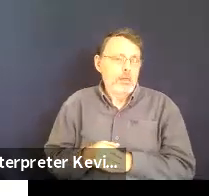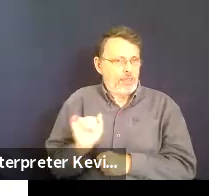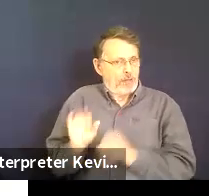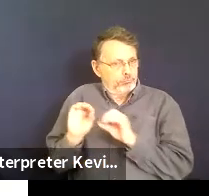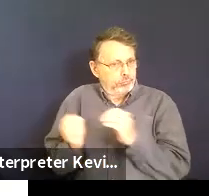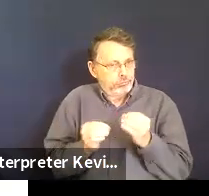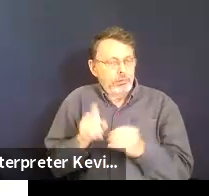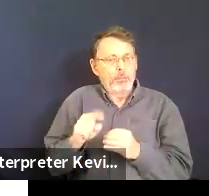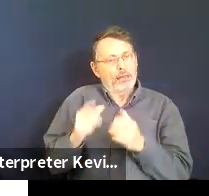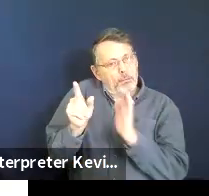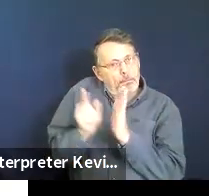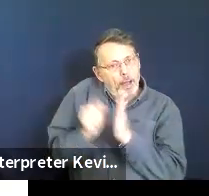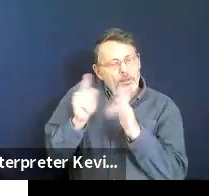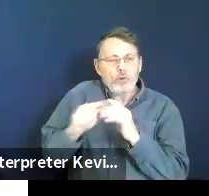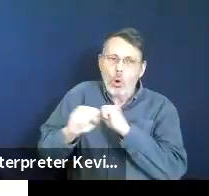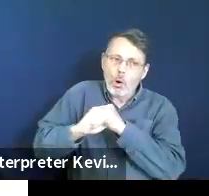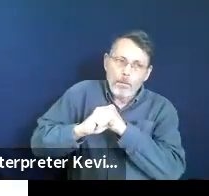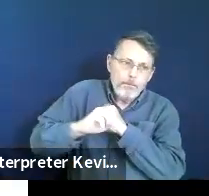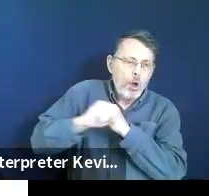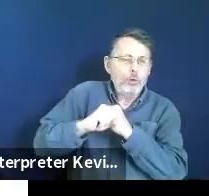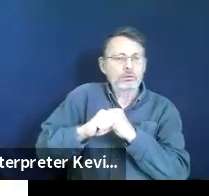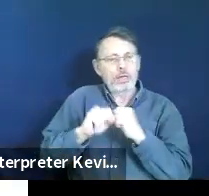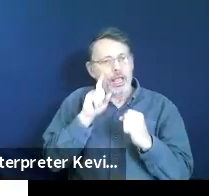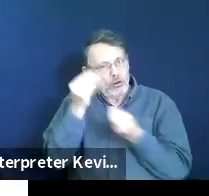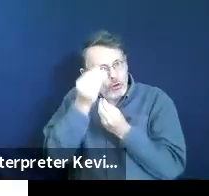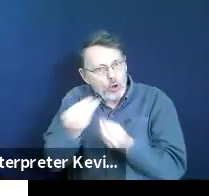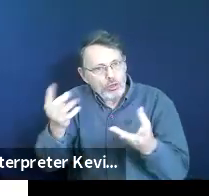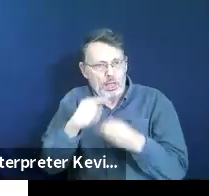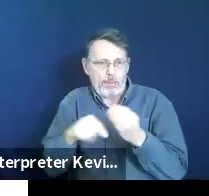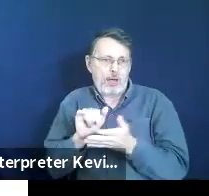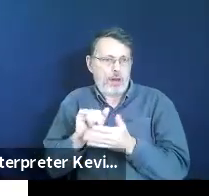or post a notice of the grievance procedure.